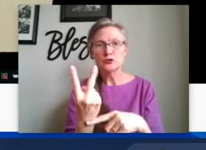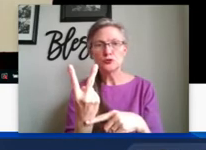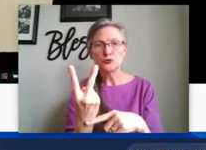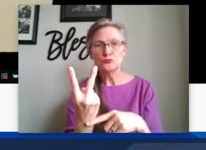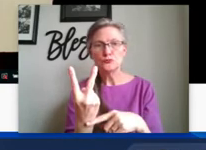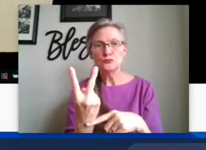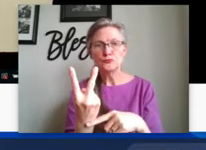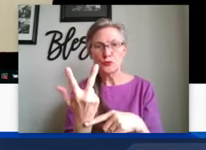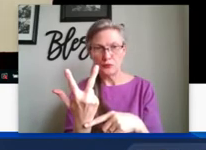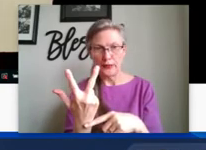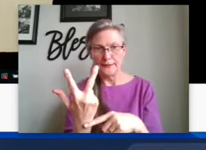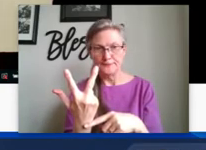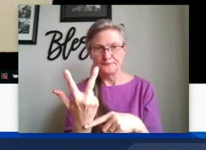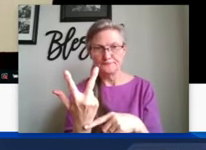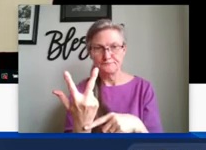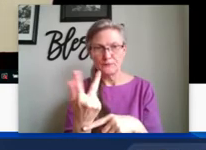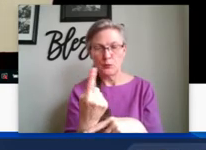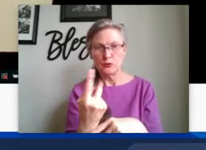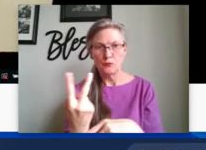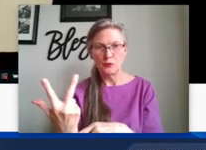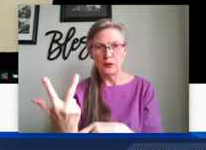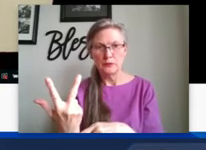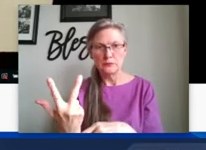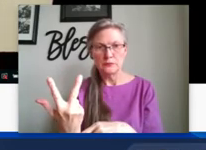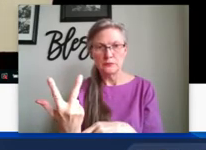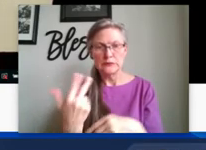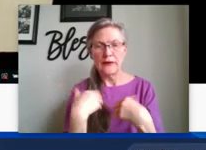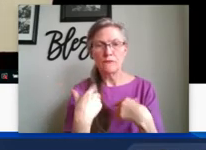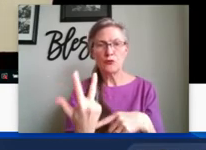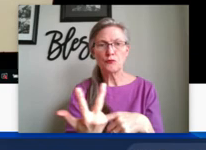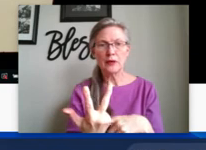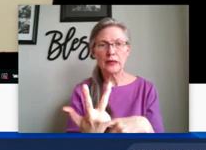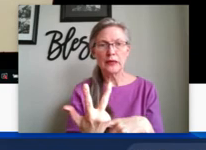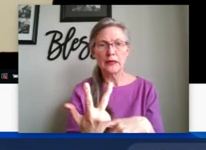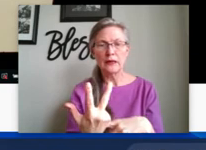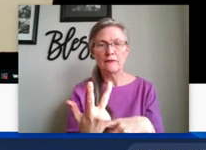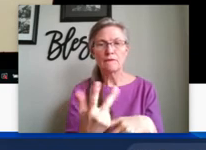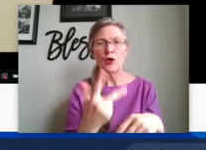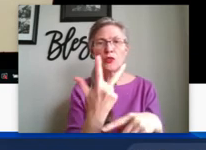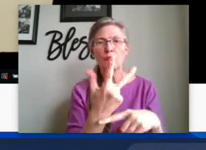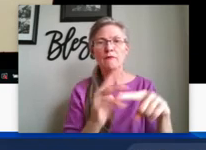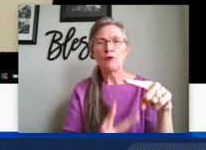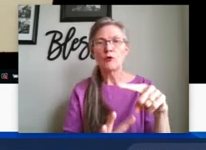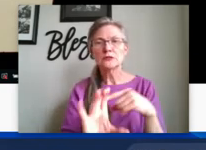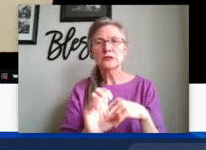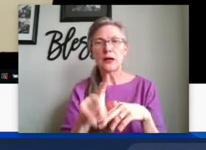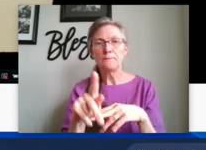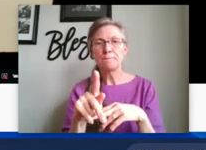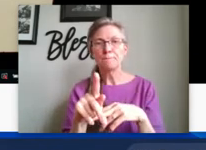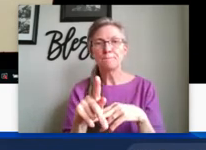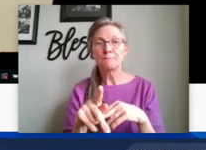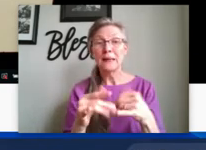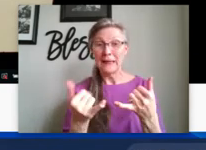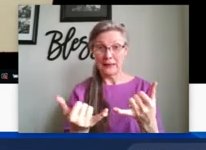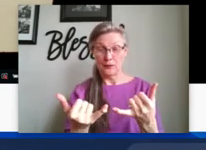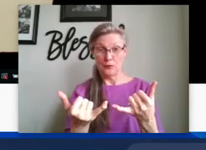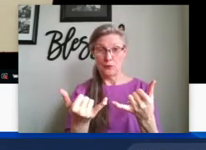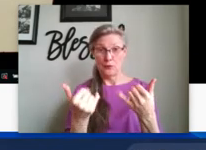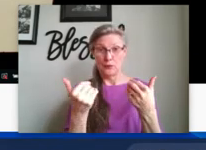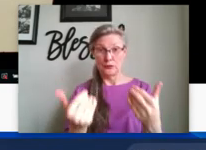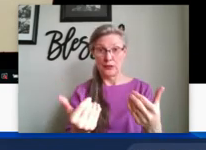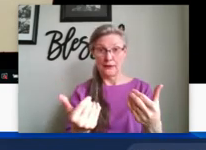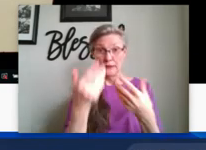2, and 3. 1, 2, 3. So I've got 3 tallies for 3/4 of a cup. All right, now we're going to take